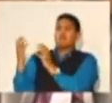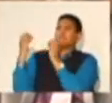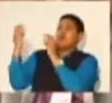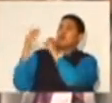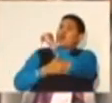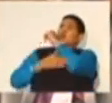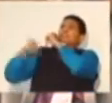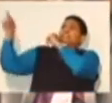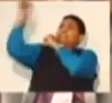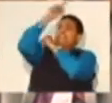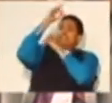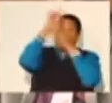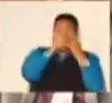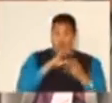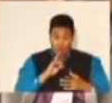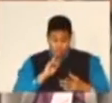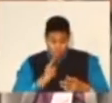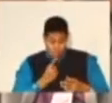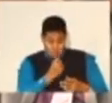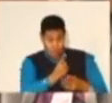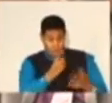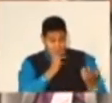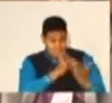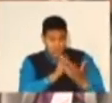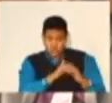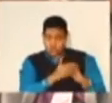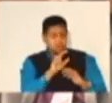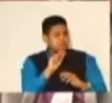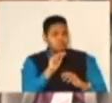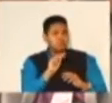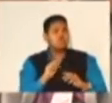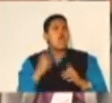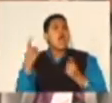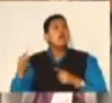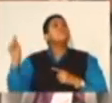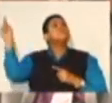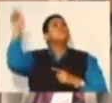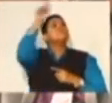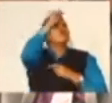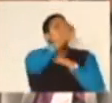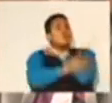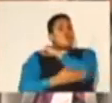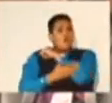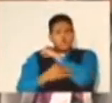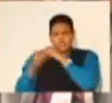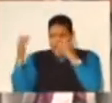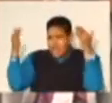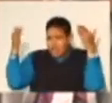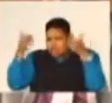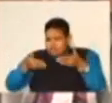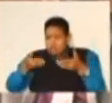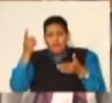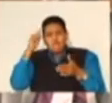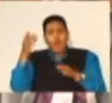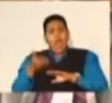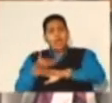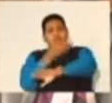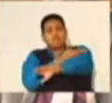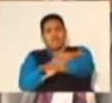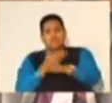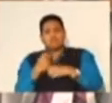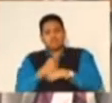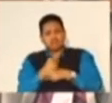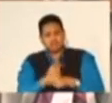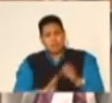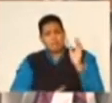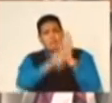unique to Jamaica and has worked in other countries by improving focus on high-yielding activities. The World